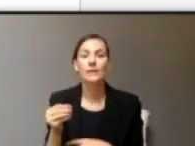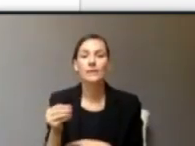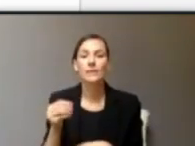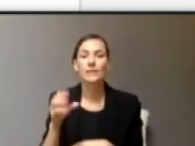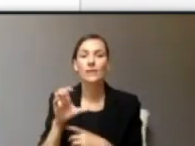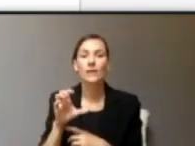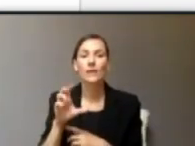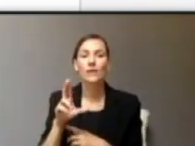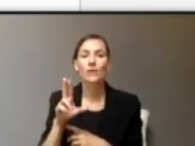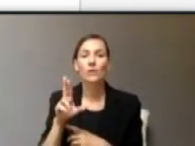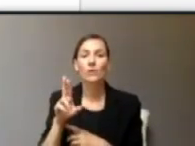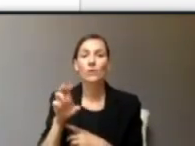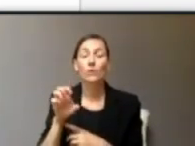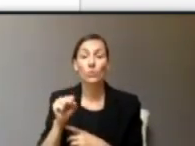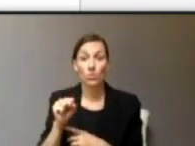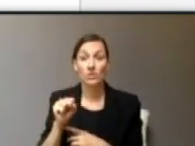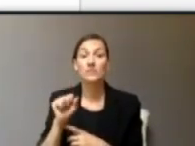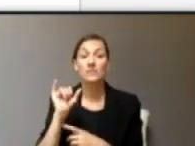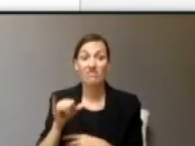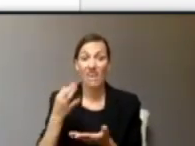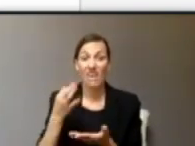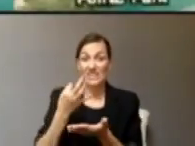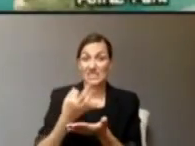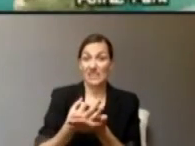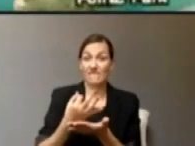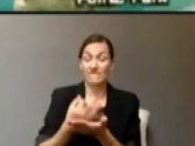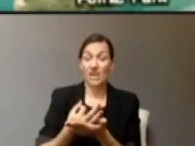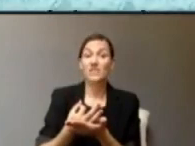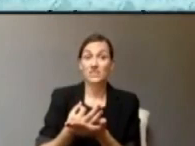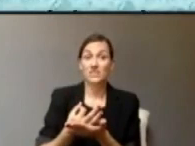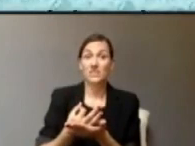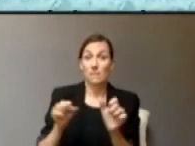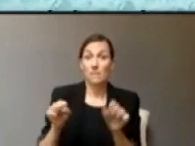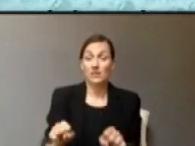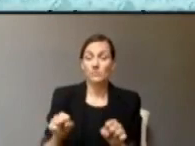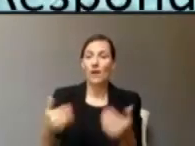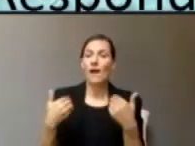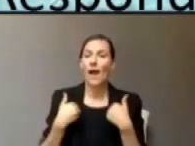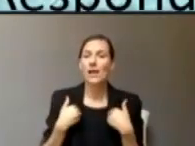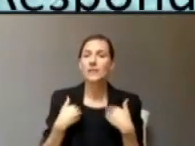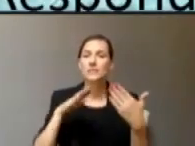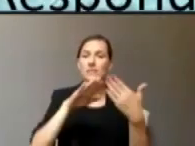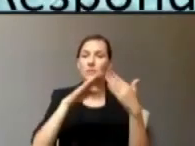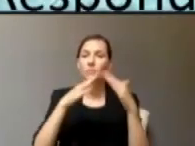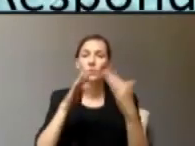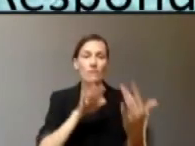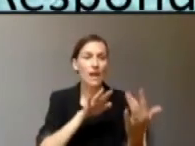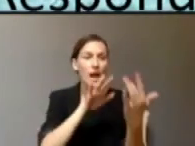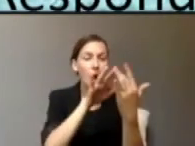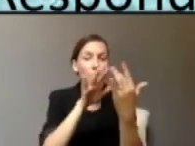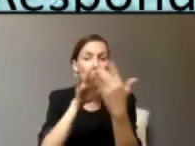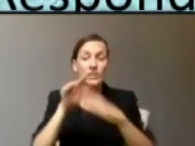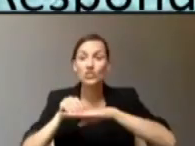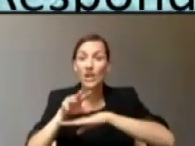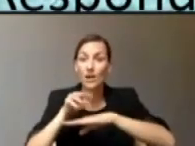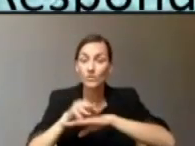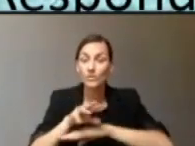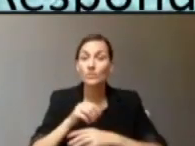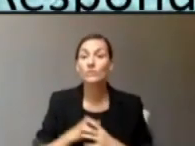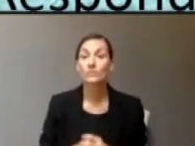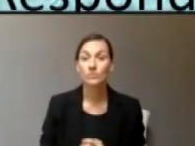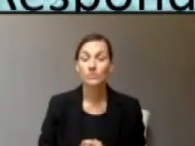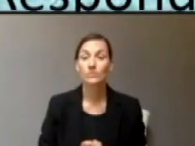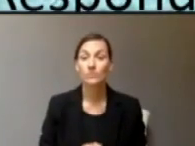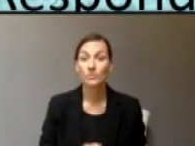a potential funding source, also has a community outreach council that we will